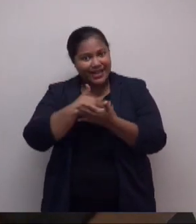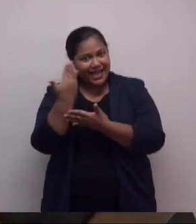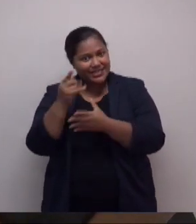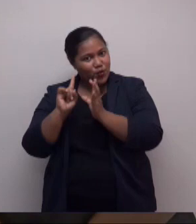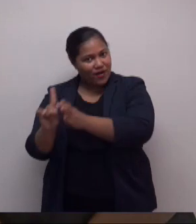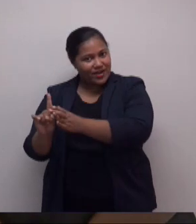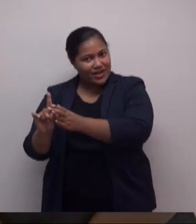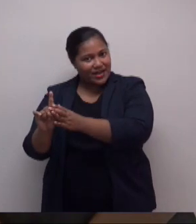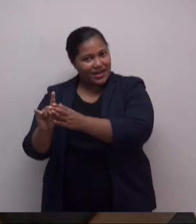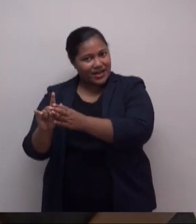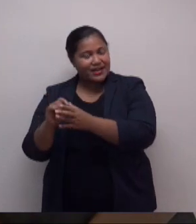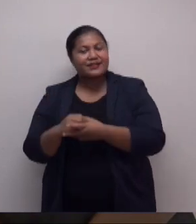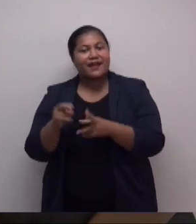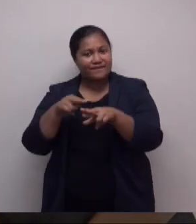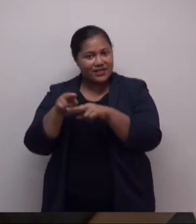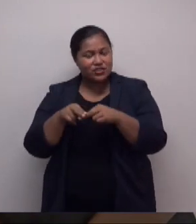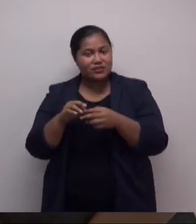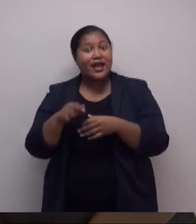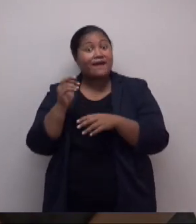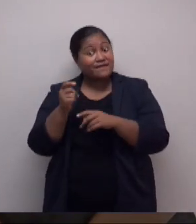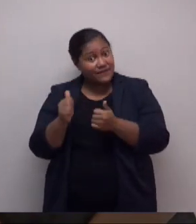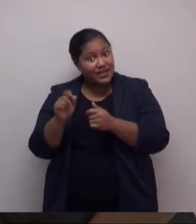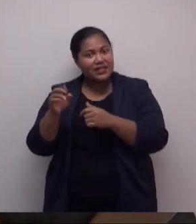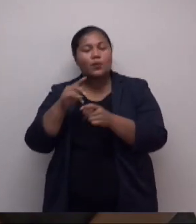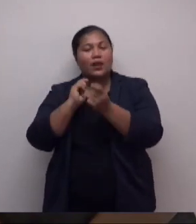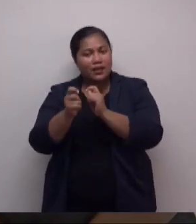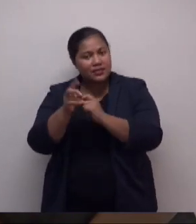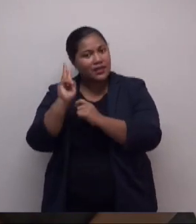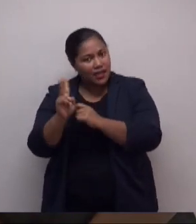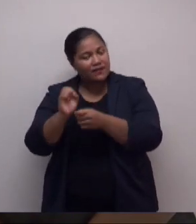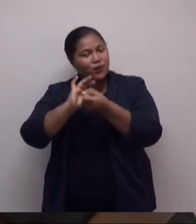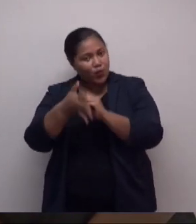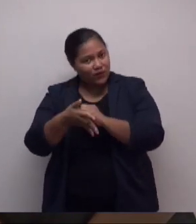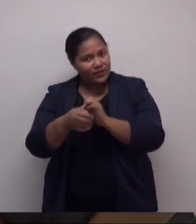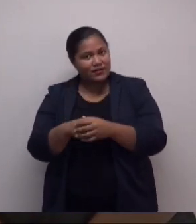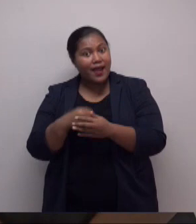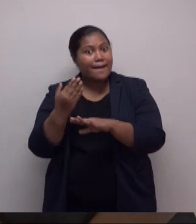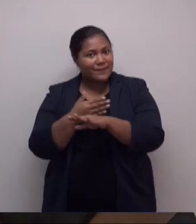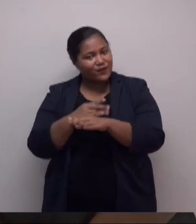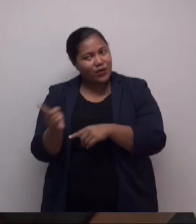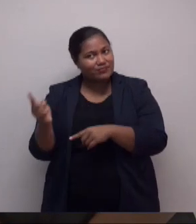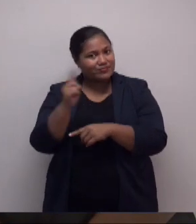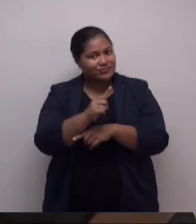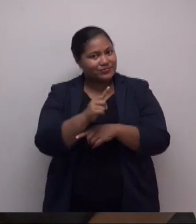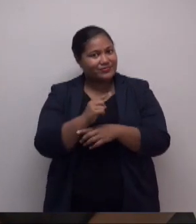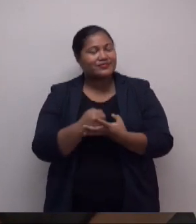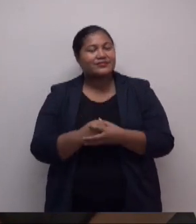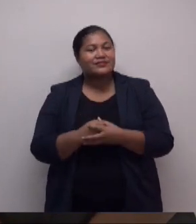which they will be tested for COVID-19 before entering the community.